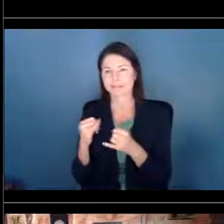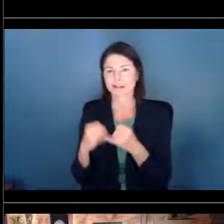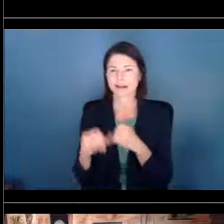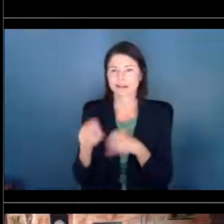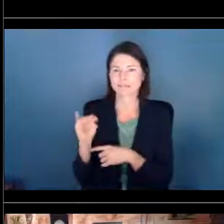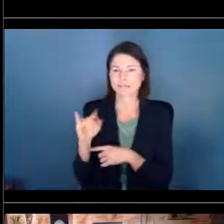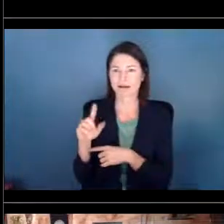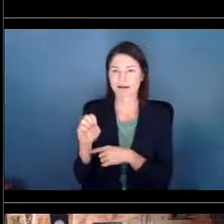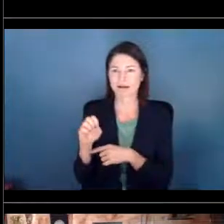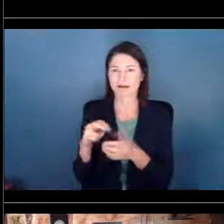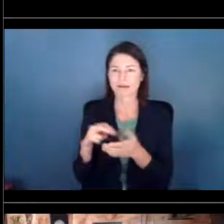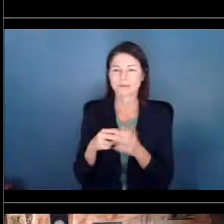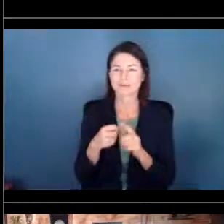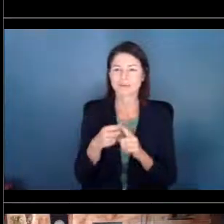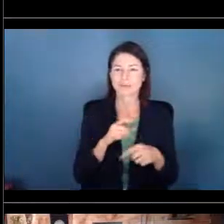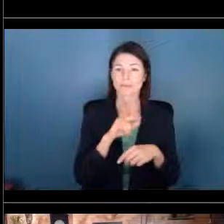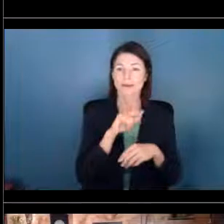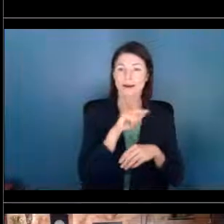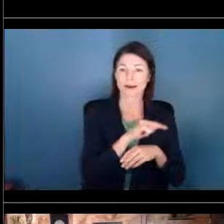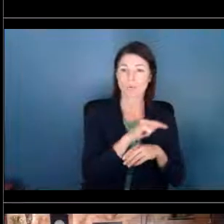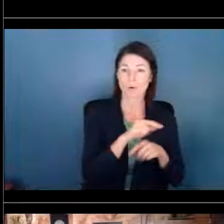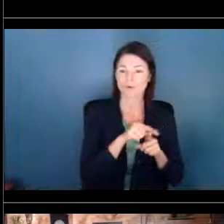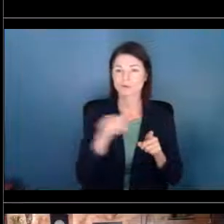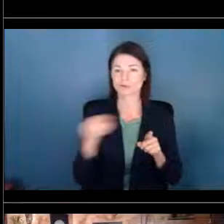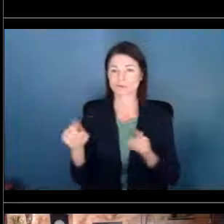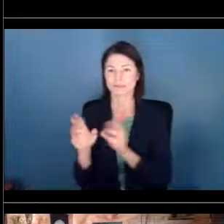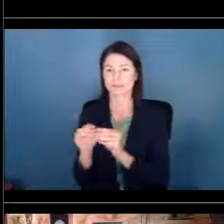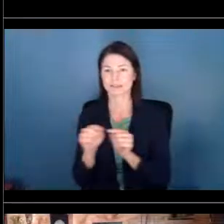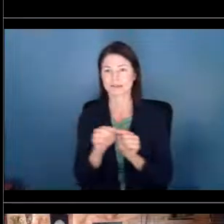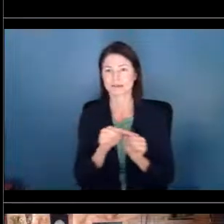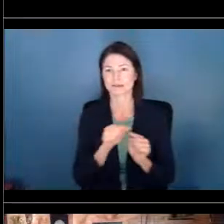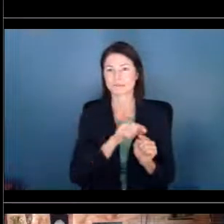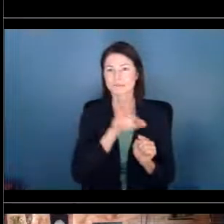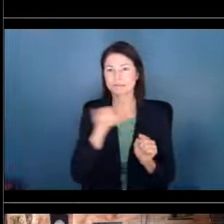a meeting destination. Next slide, please.